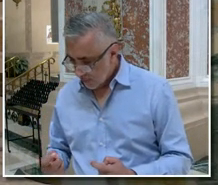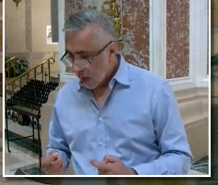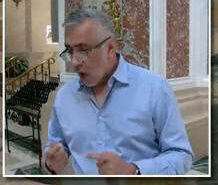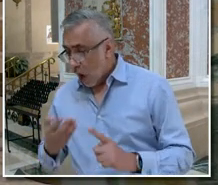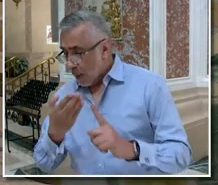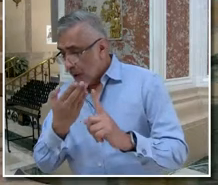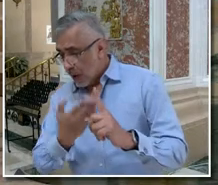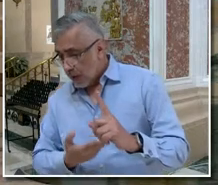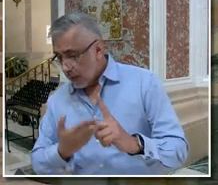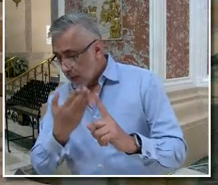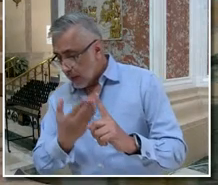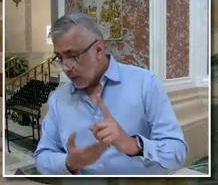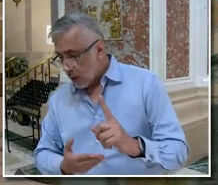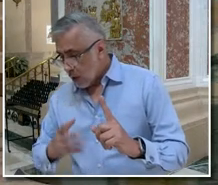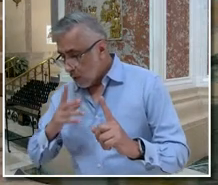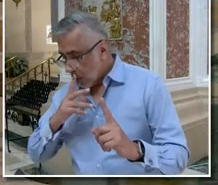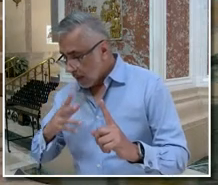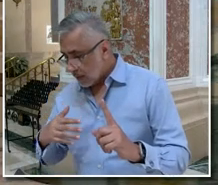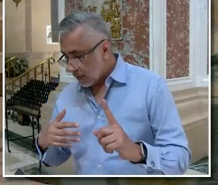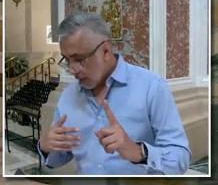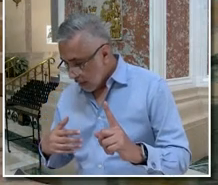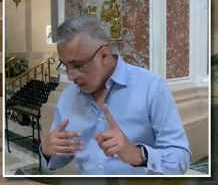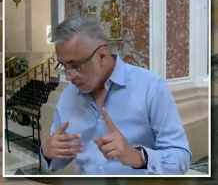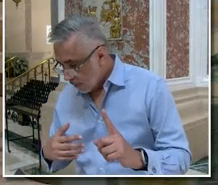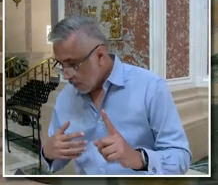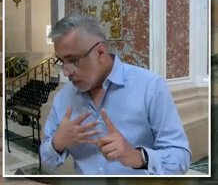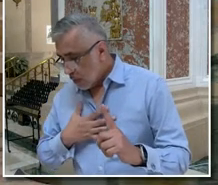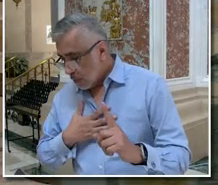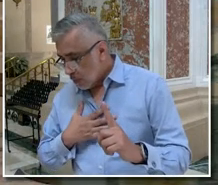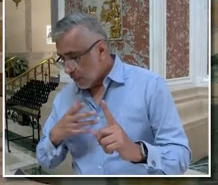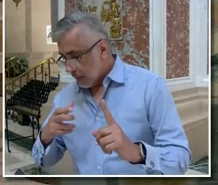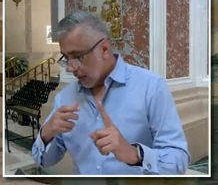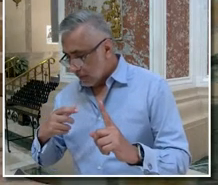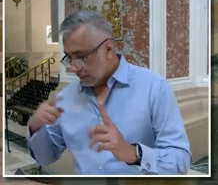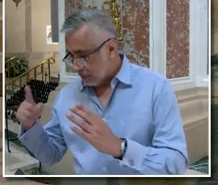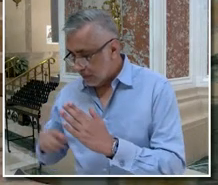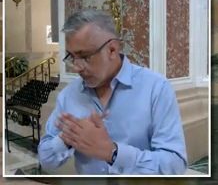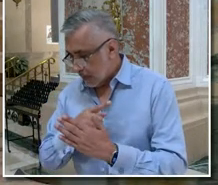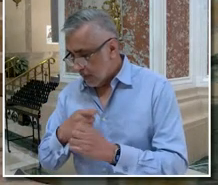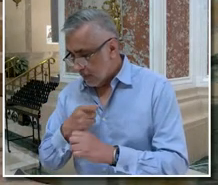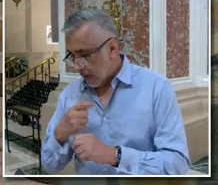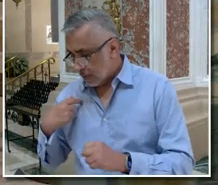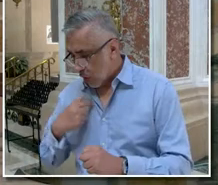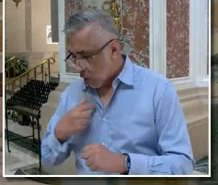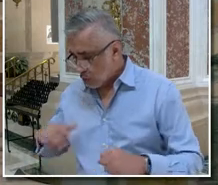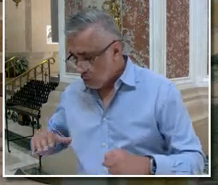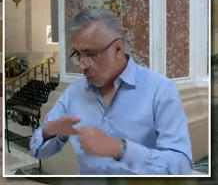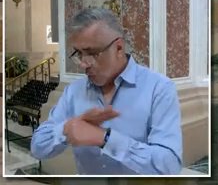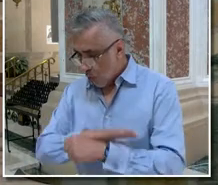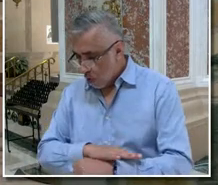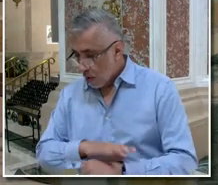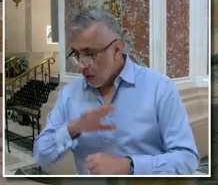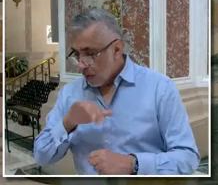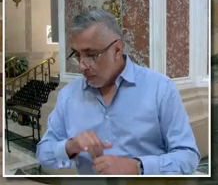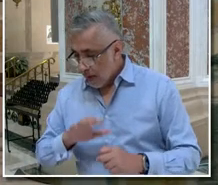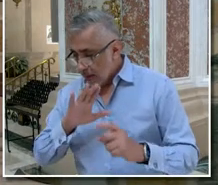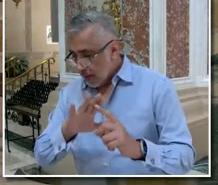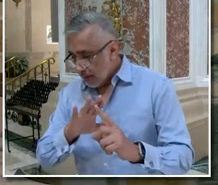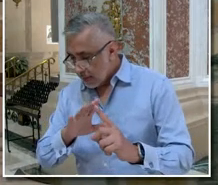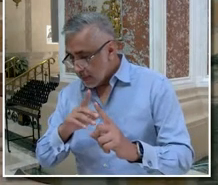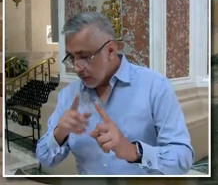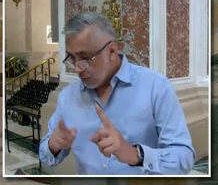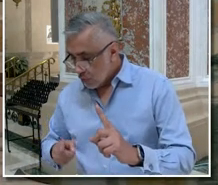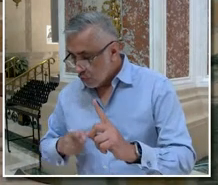Upon him was the chastisement that makes us whole. By his stripes, we